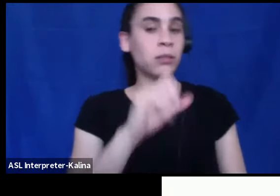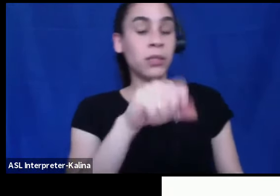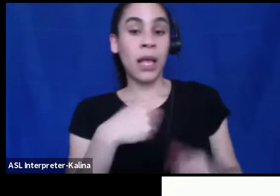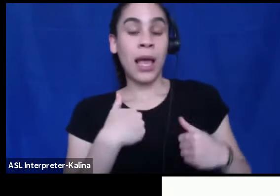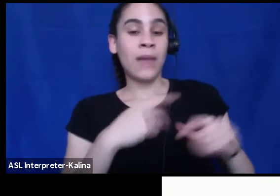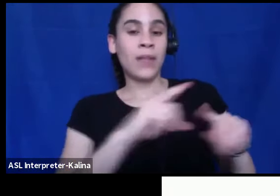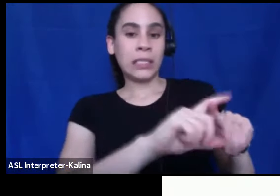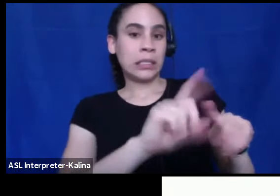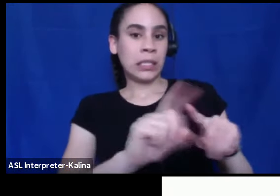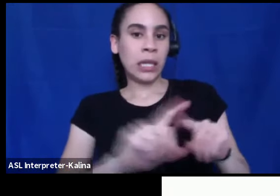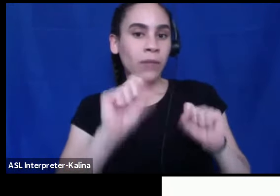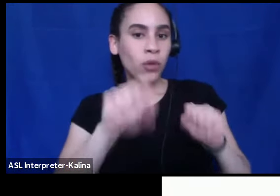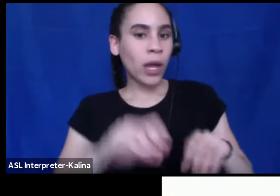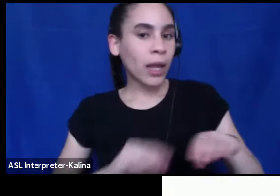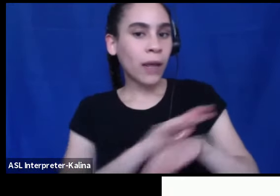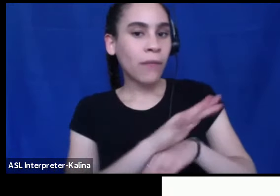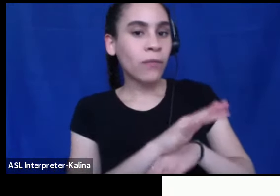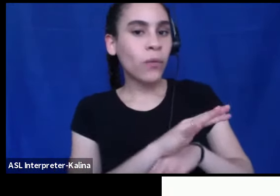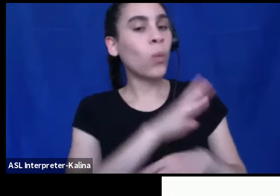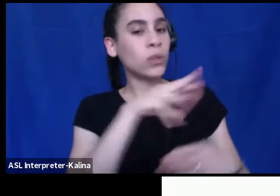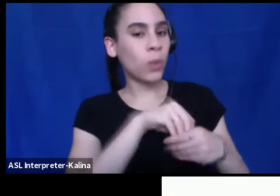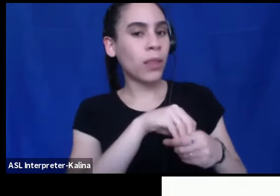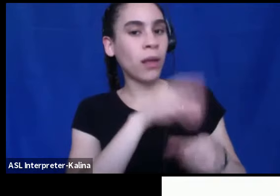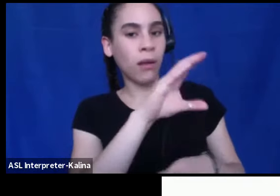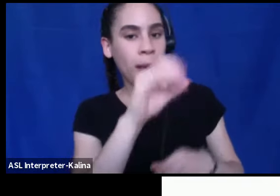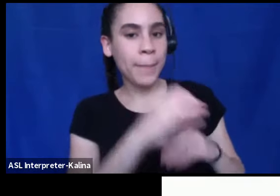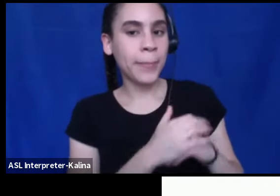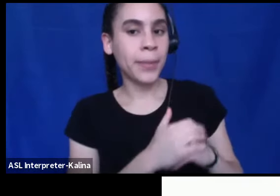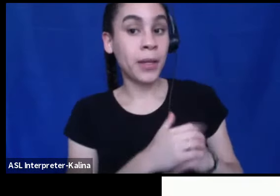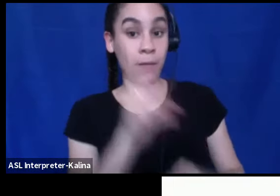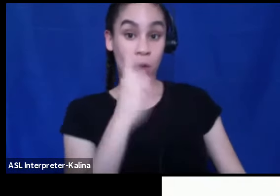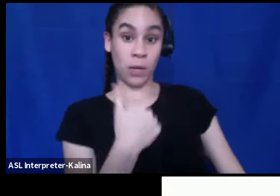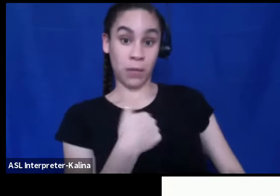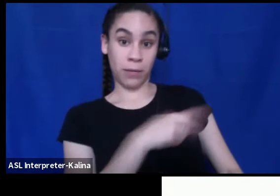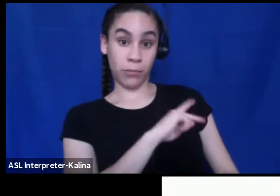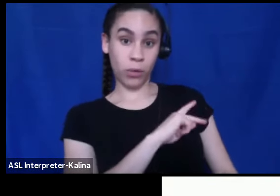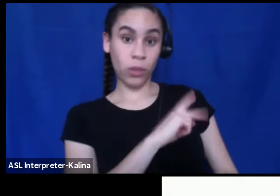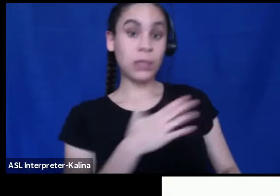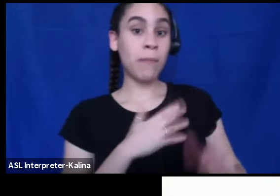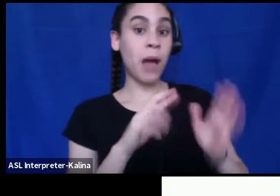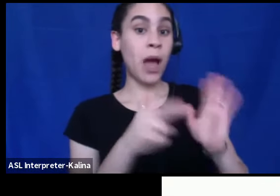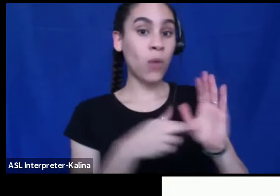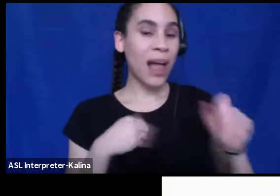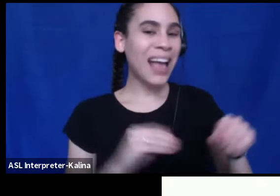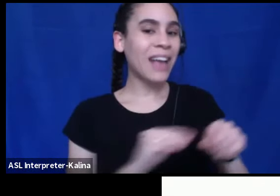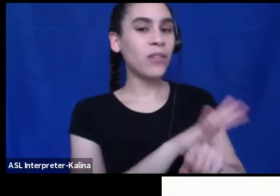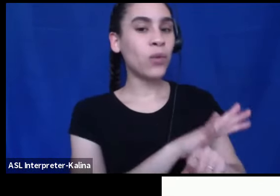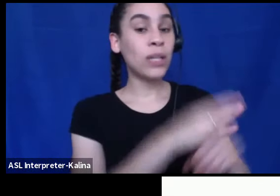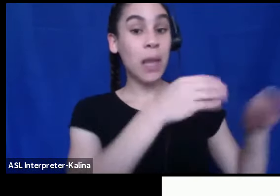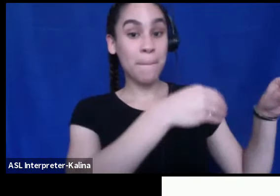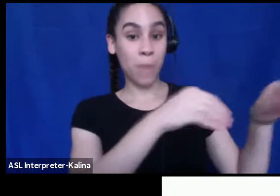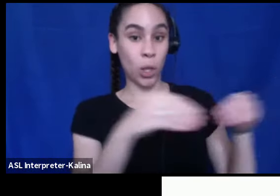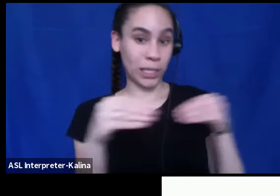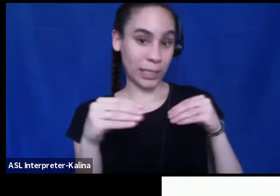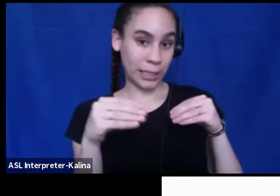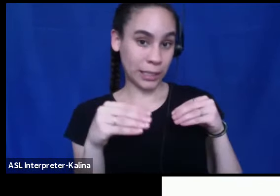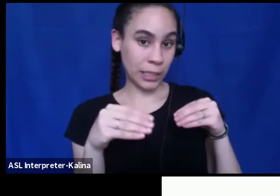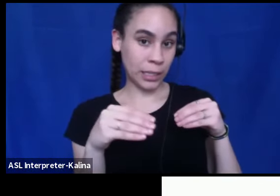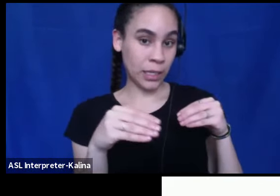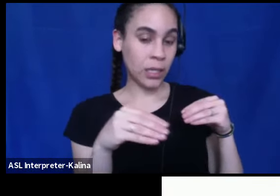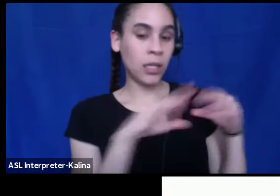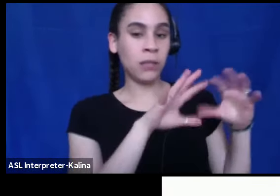influence that within your companies, or for me, my role is to really influence that in our marketing org. When it comes